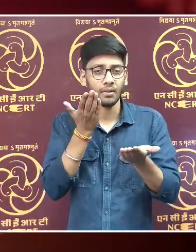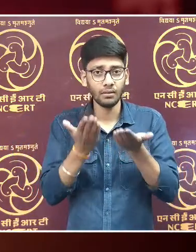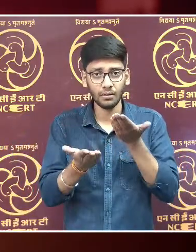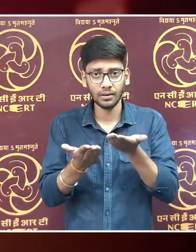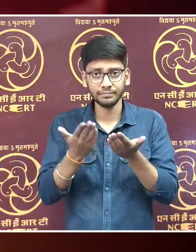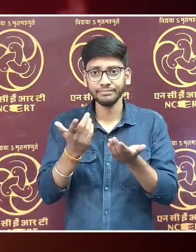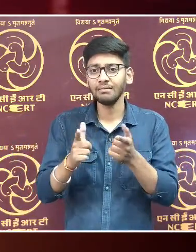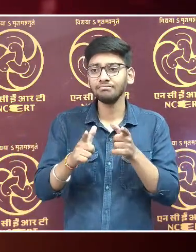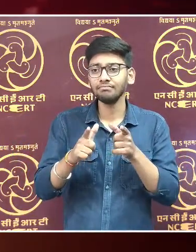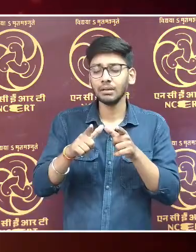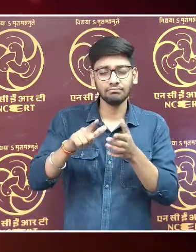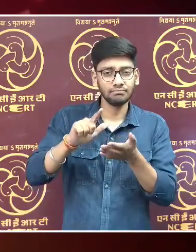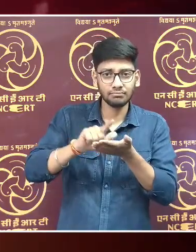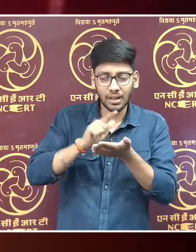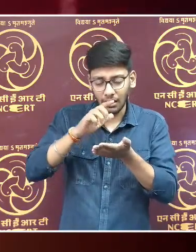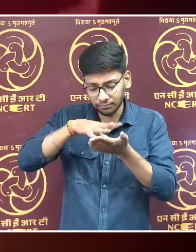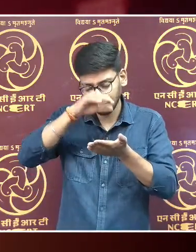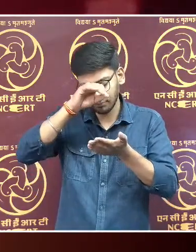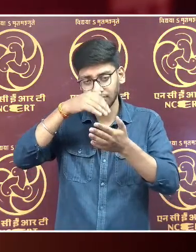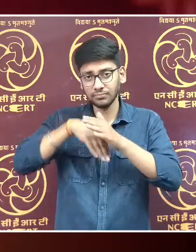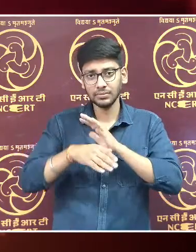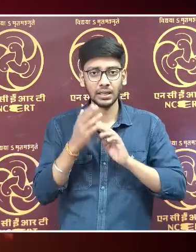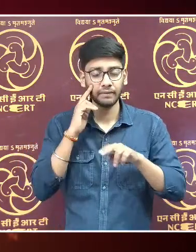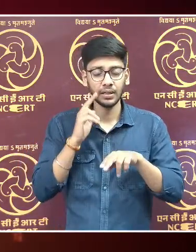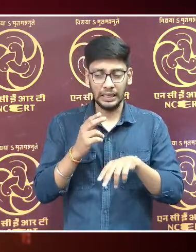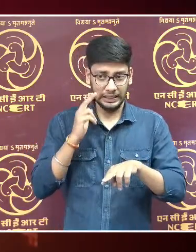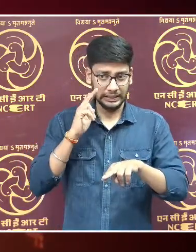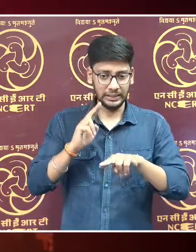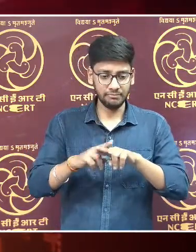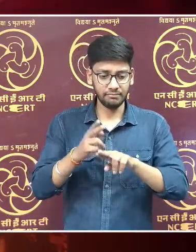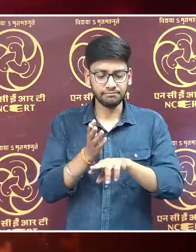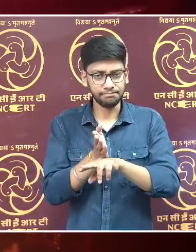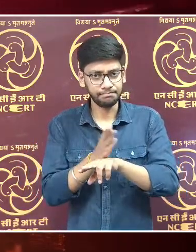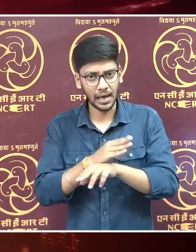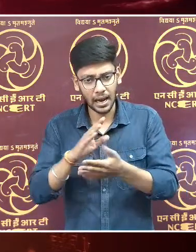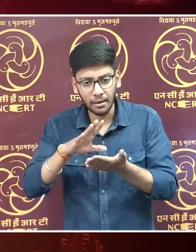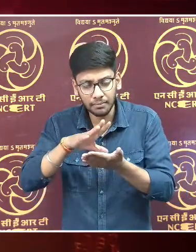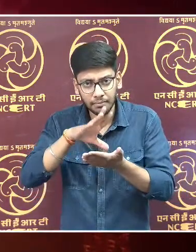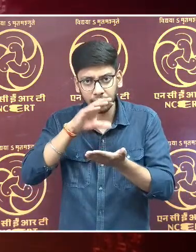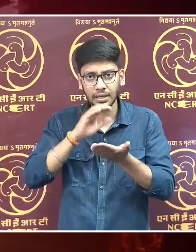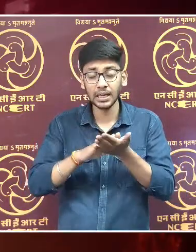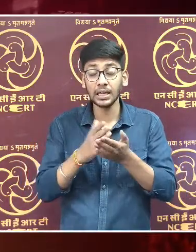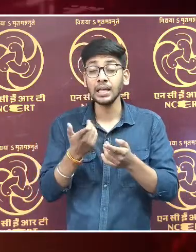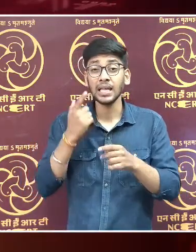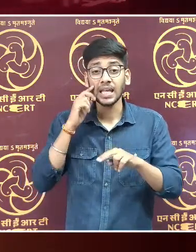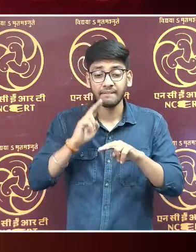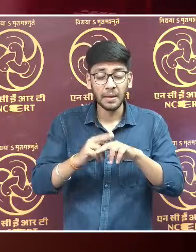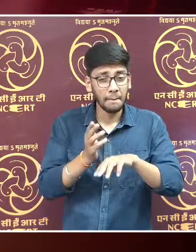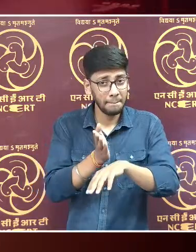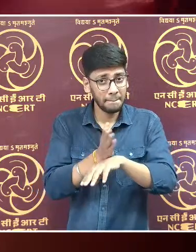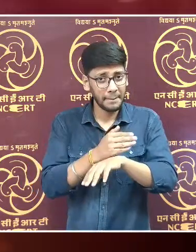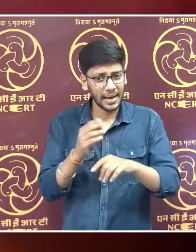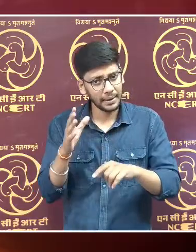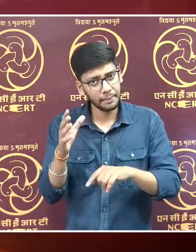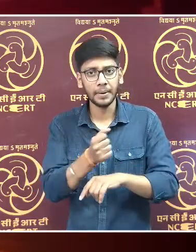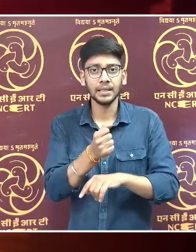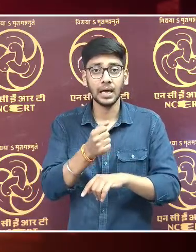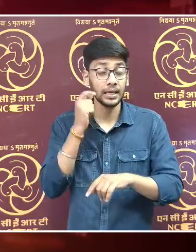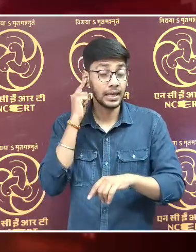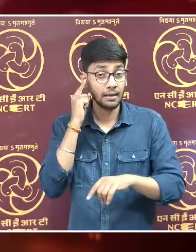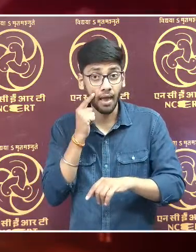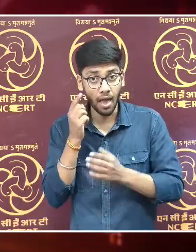learn it later on. So the early we identify them, diagnose them, provide them with appropriate aids